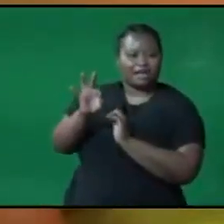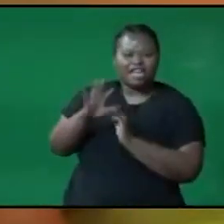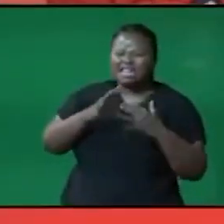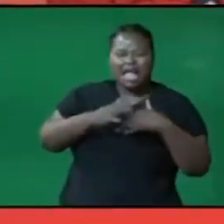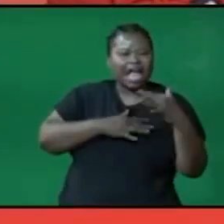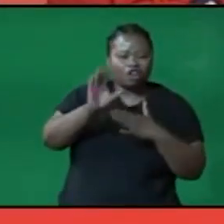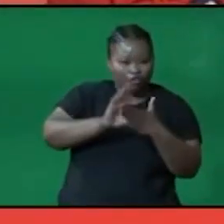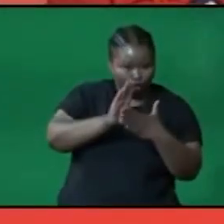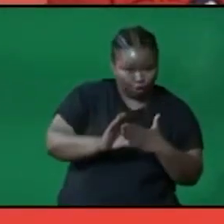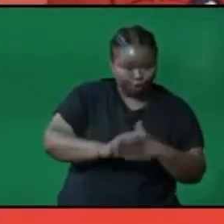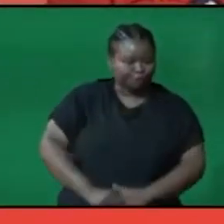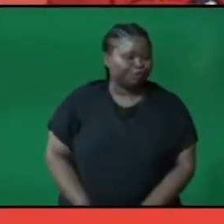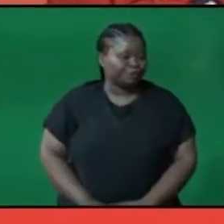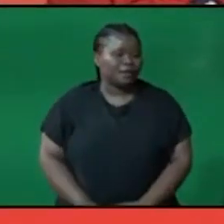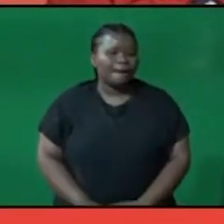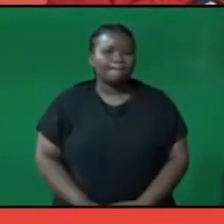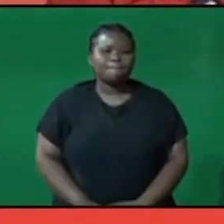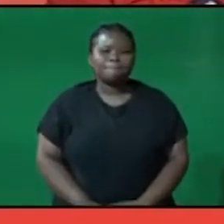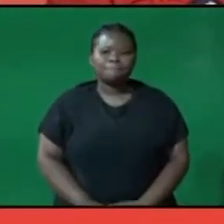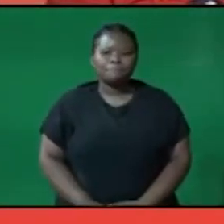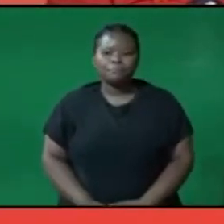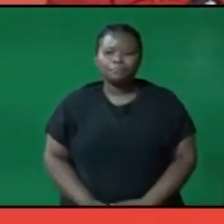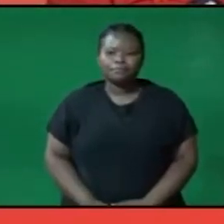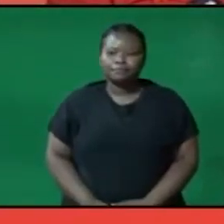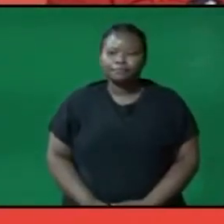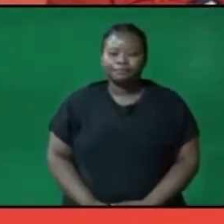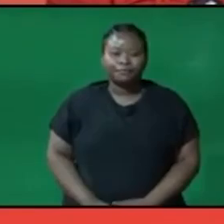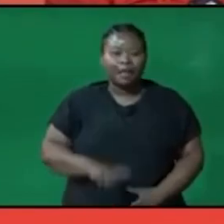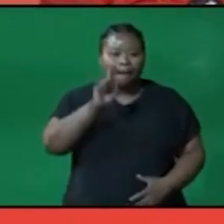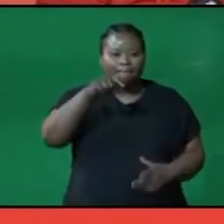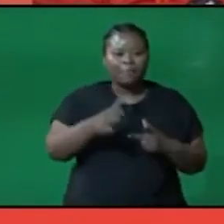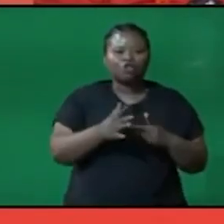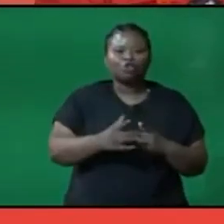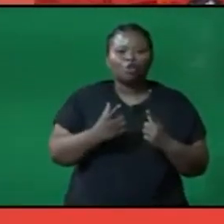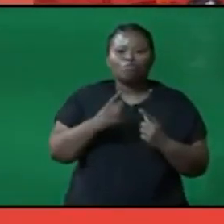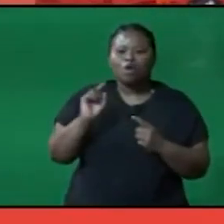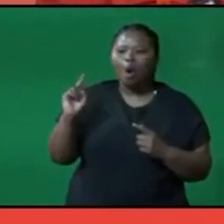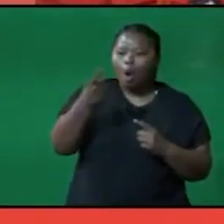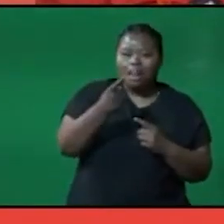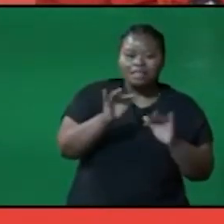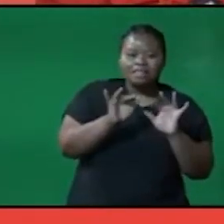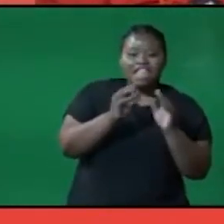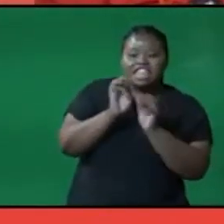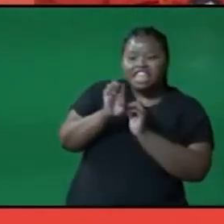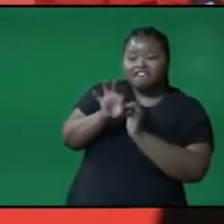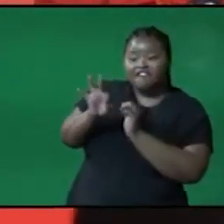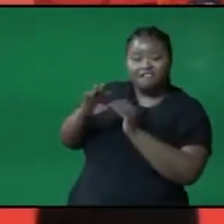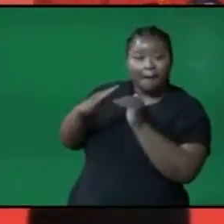election. The CCT should be composed of commissars who are able